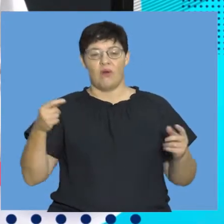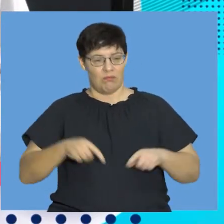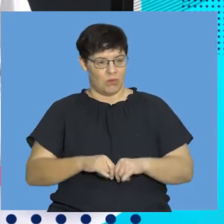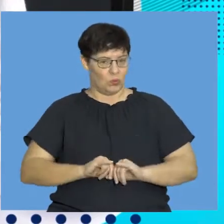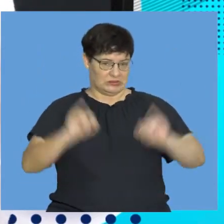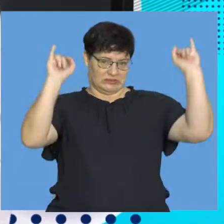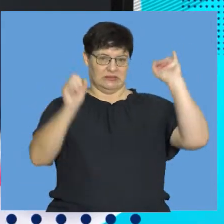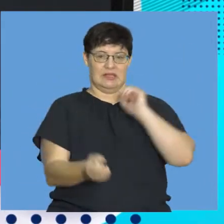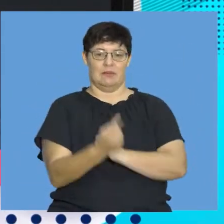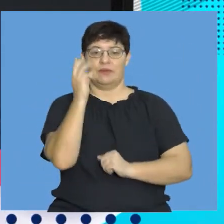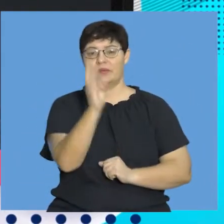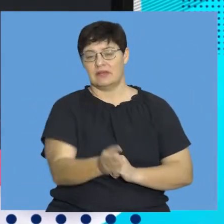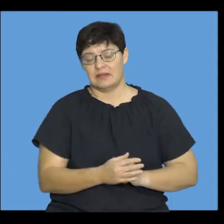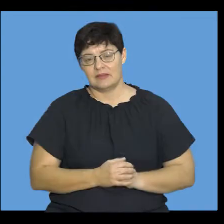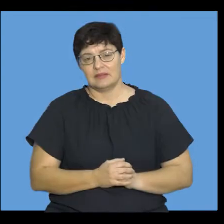disaster.